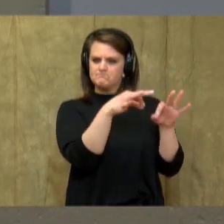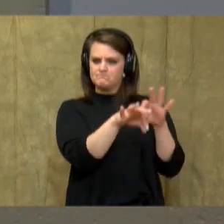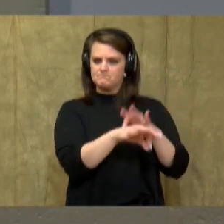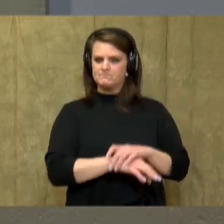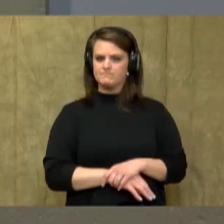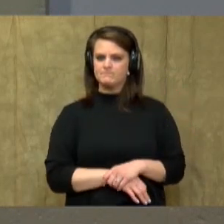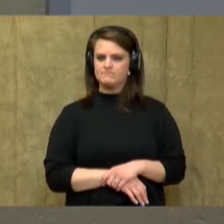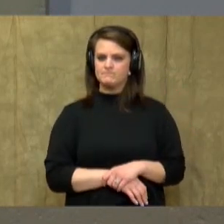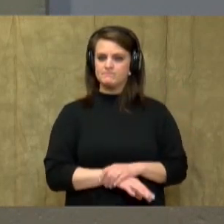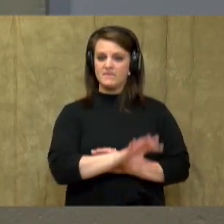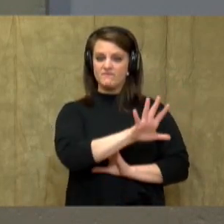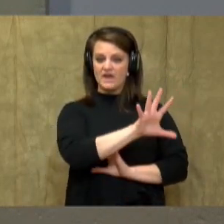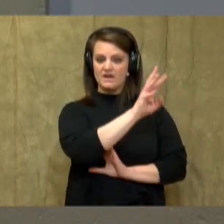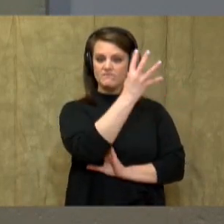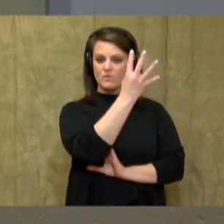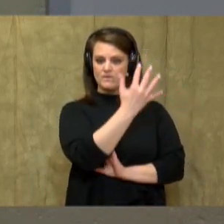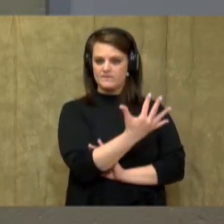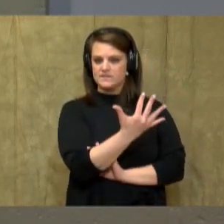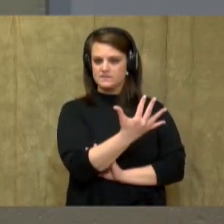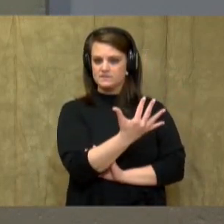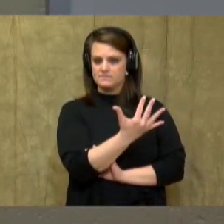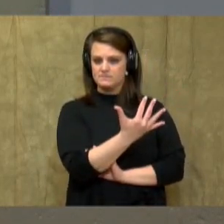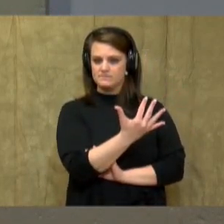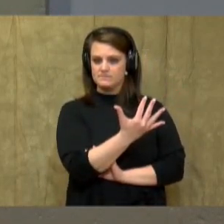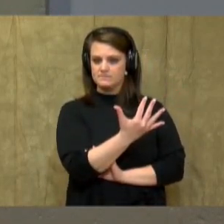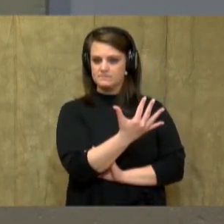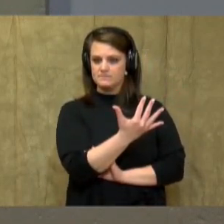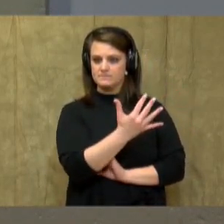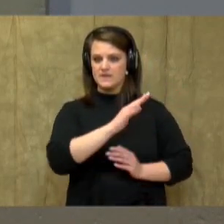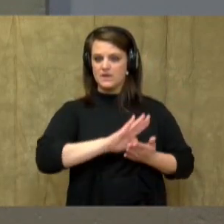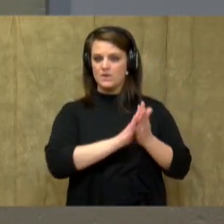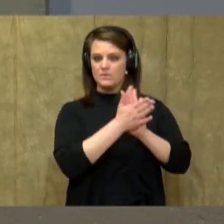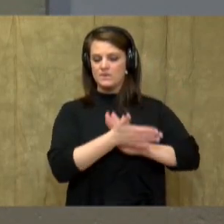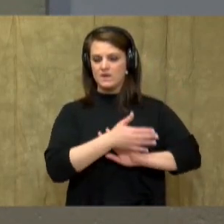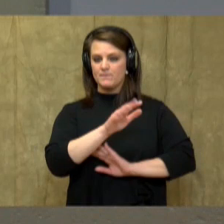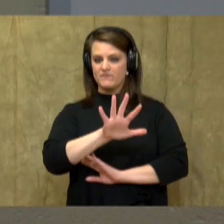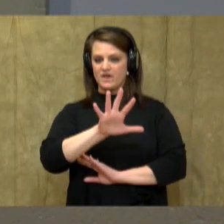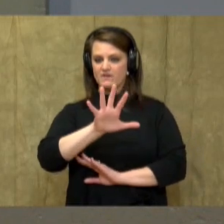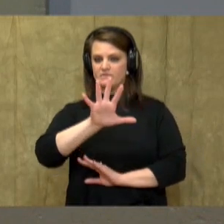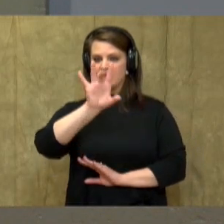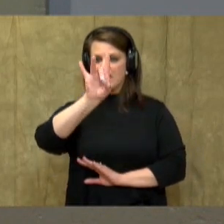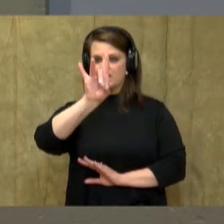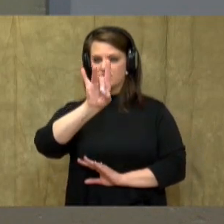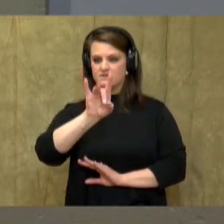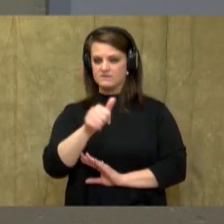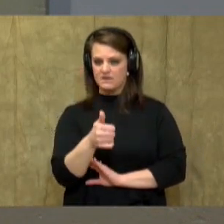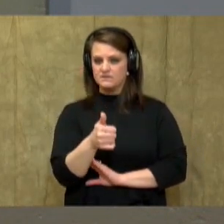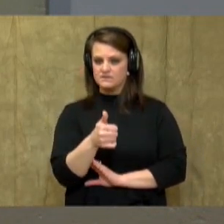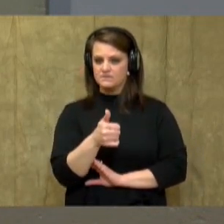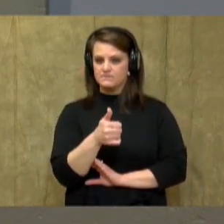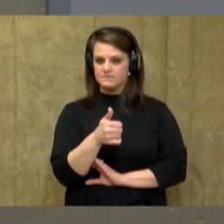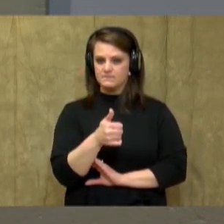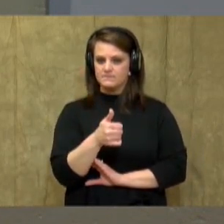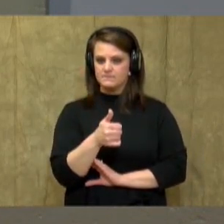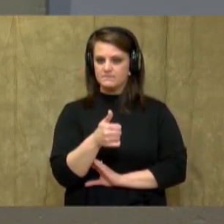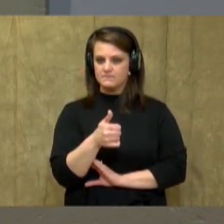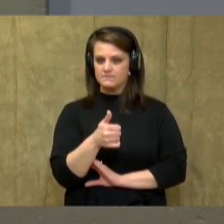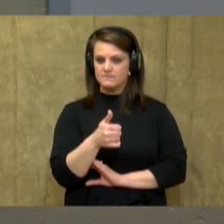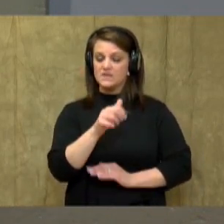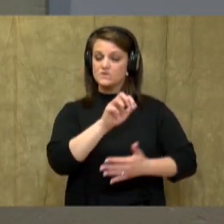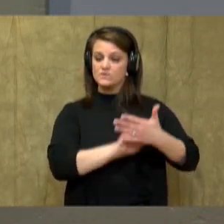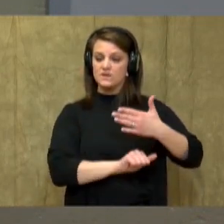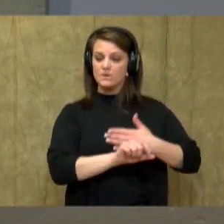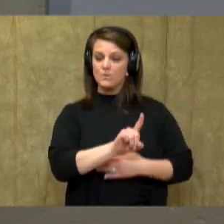have 5 and 4/5, which would become 5 and 8/10. And I'm taking